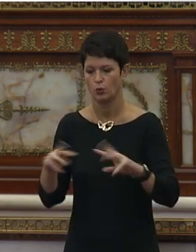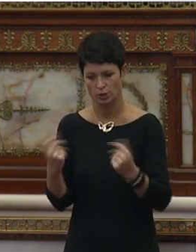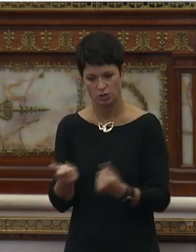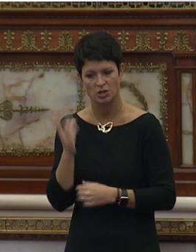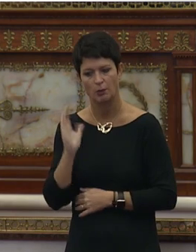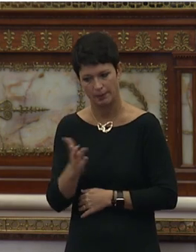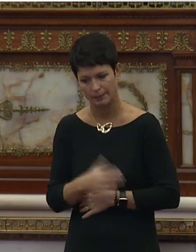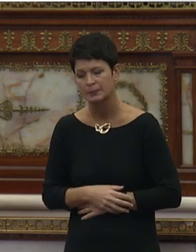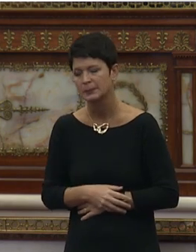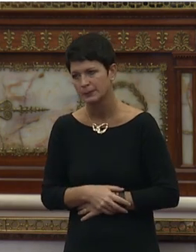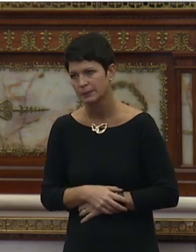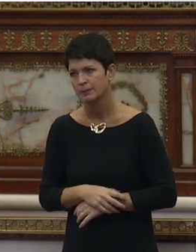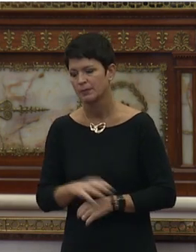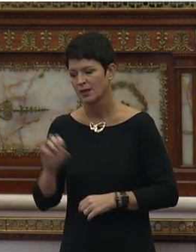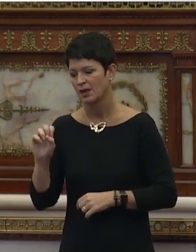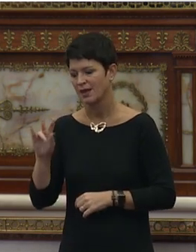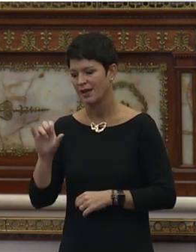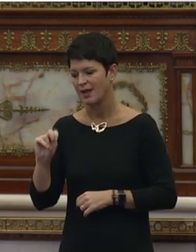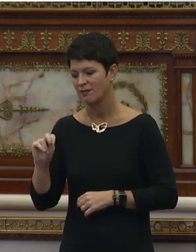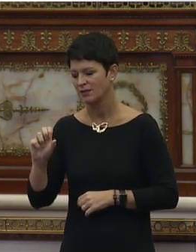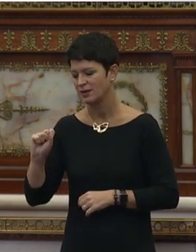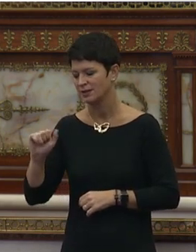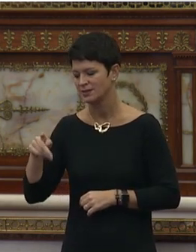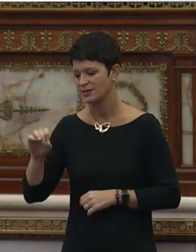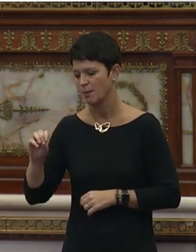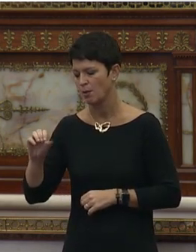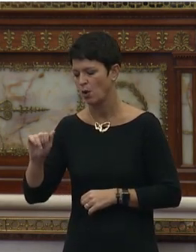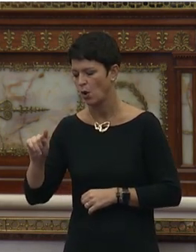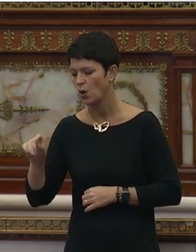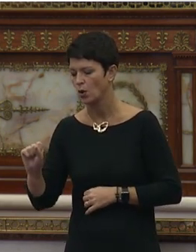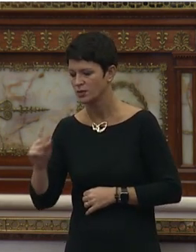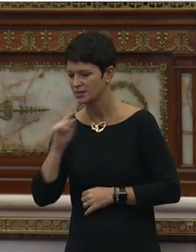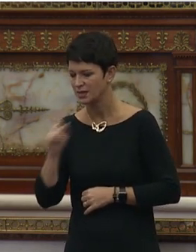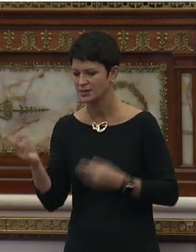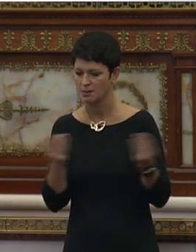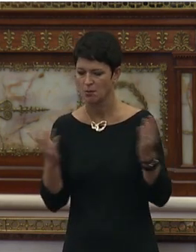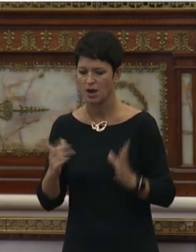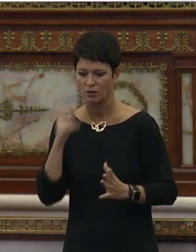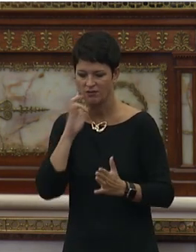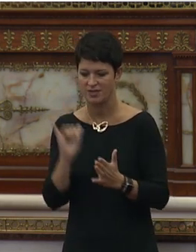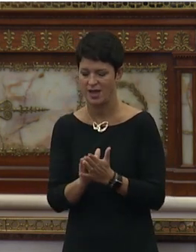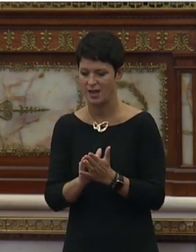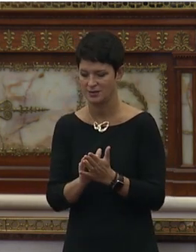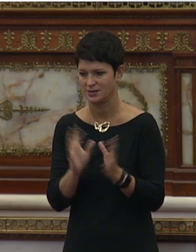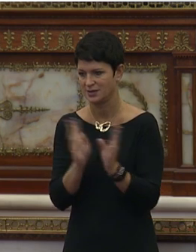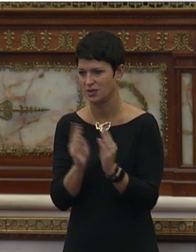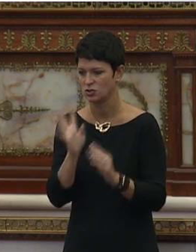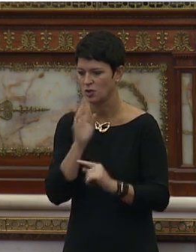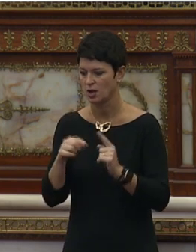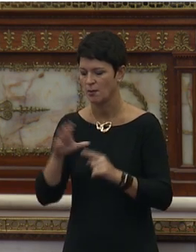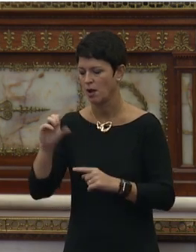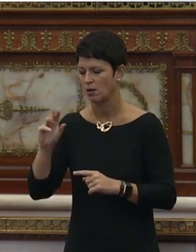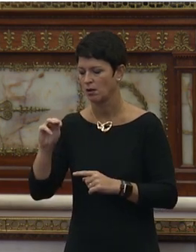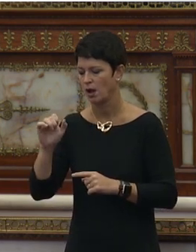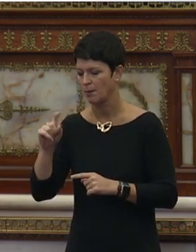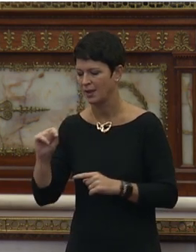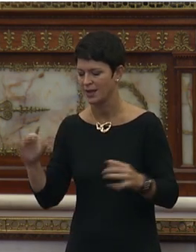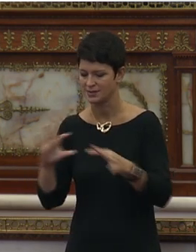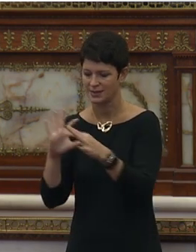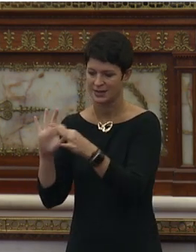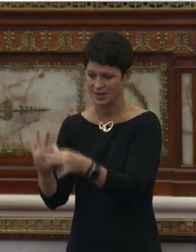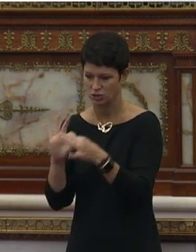workshop. Evelyn Sample Oates is the moderator to talk about Comcast